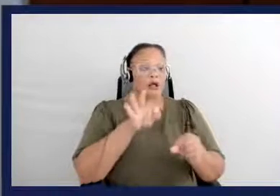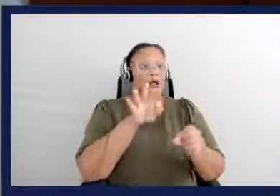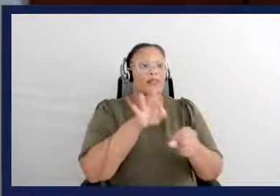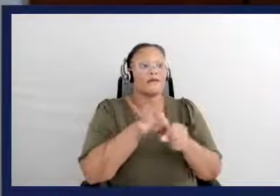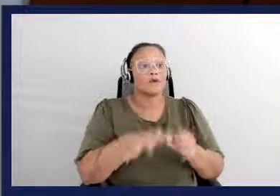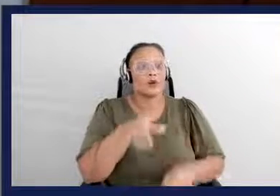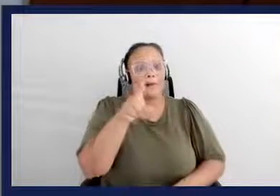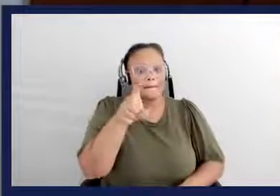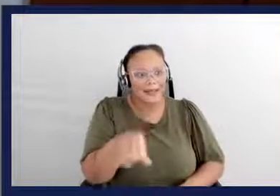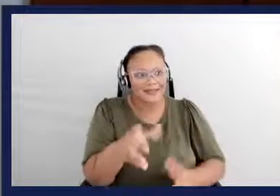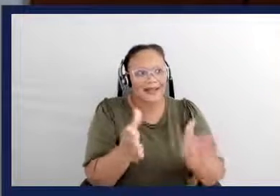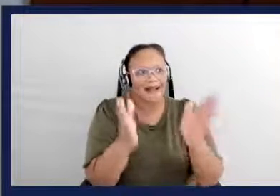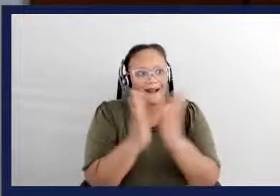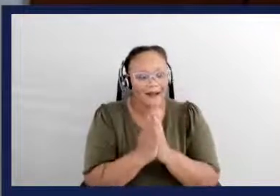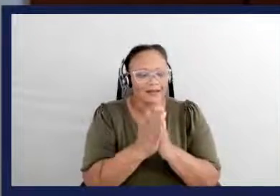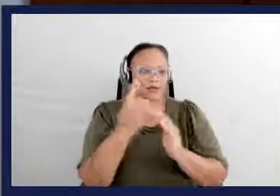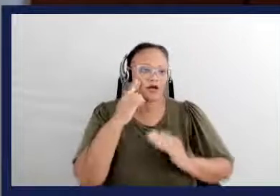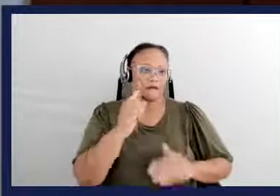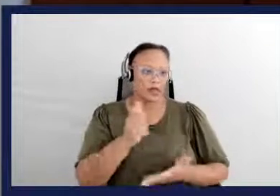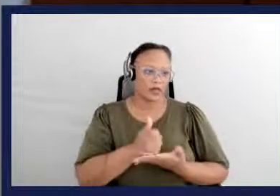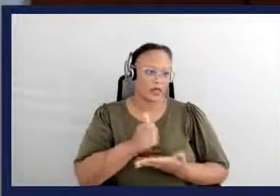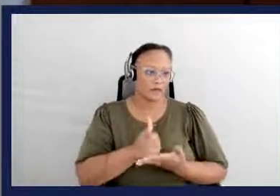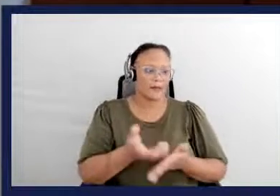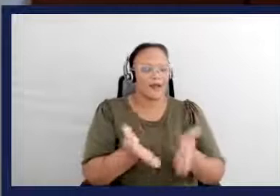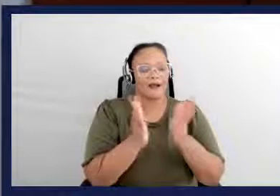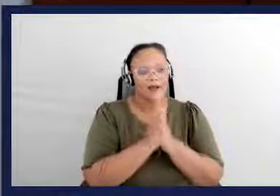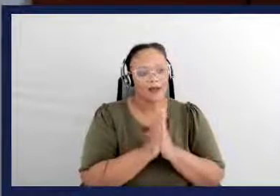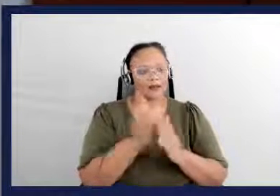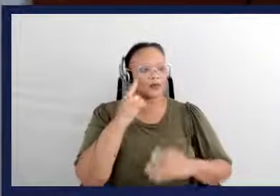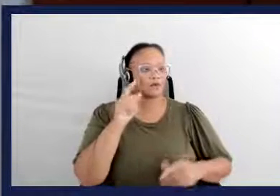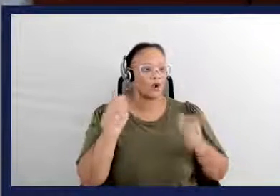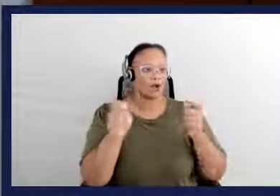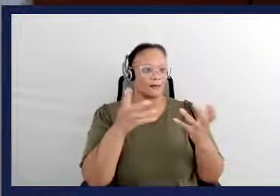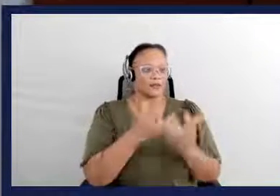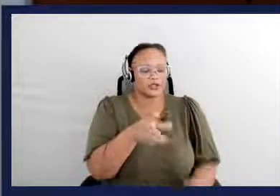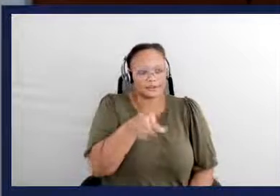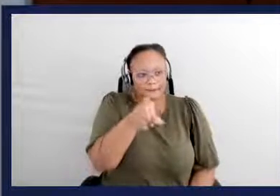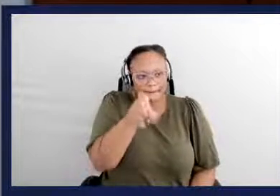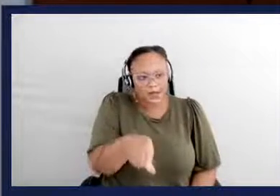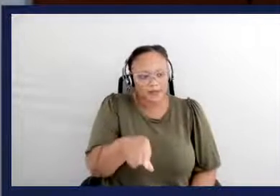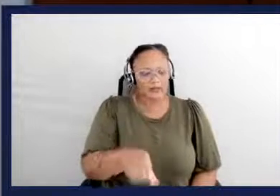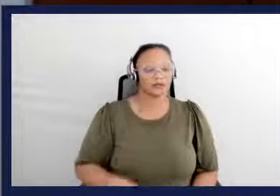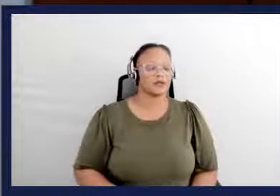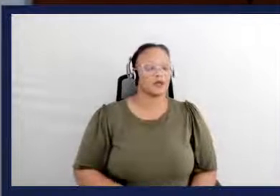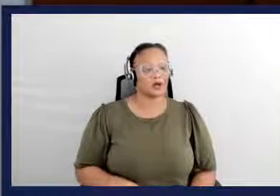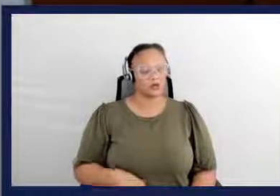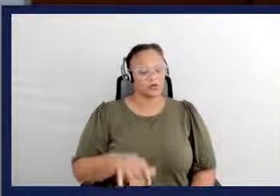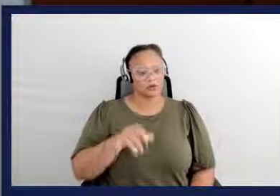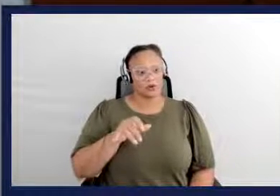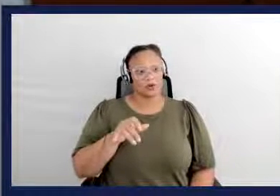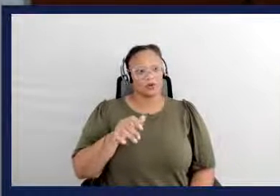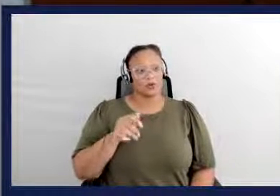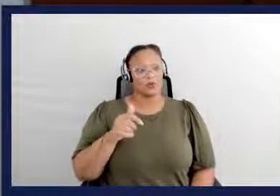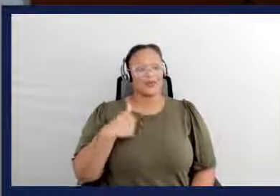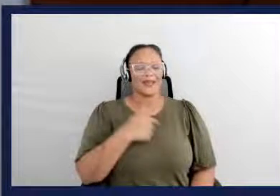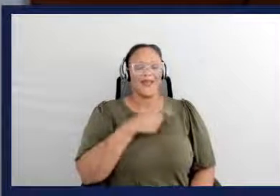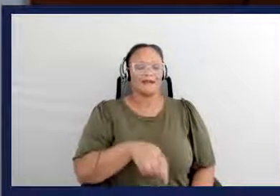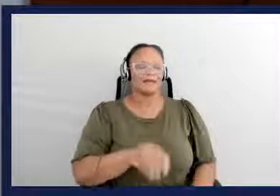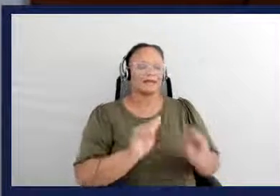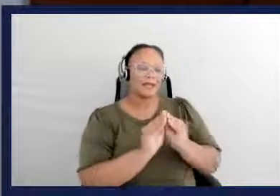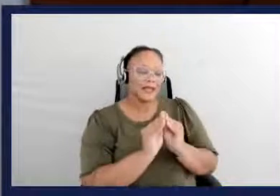accommodations. And so we need to be very clear on understanding what it is that that voter is asking for, and not